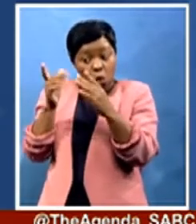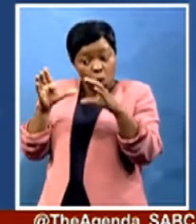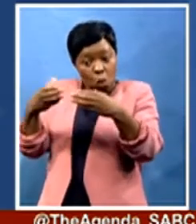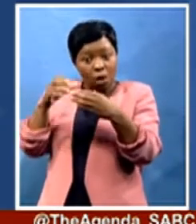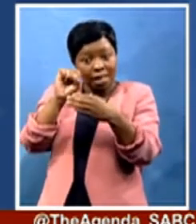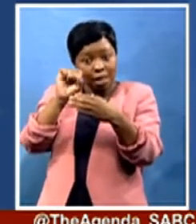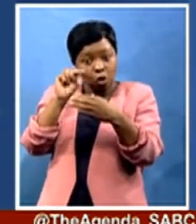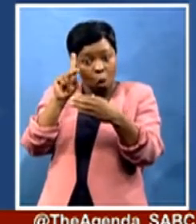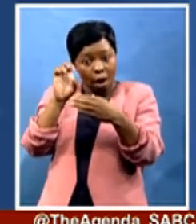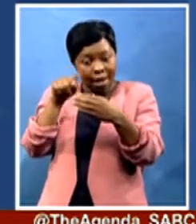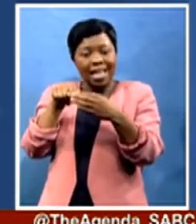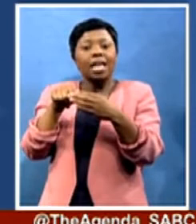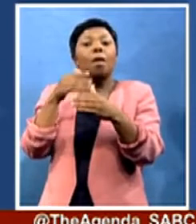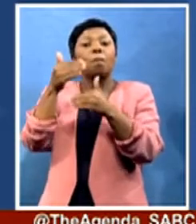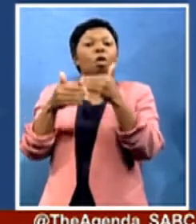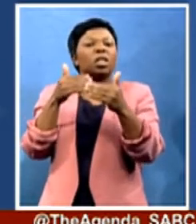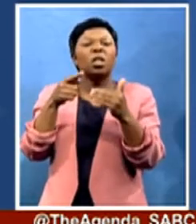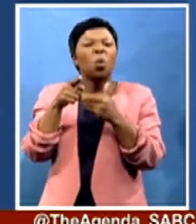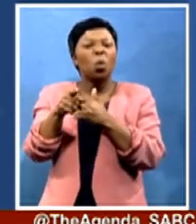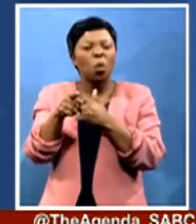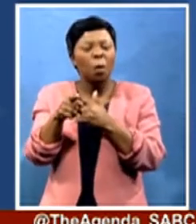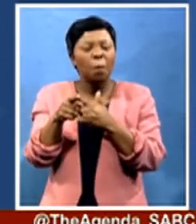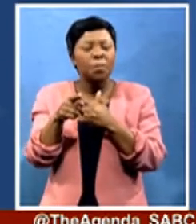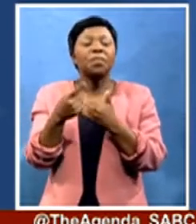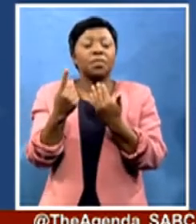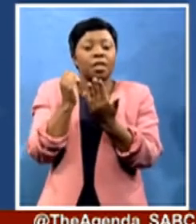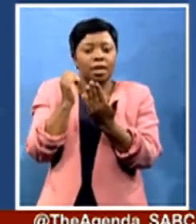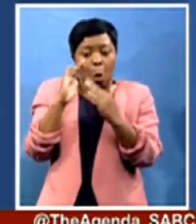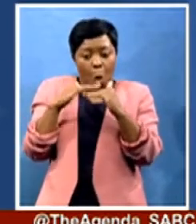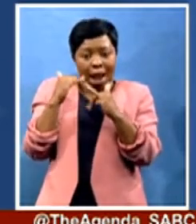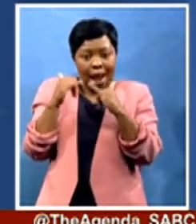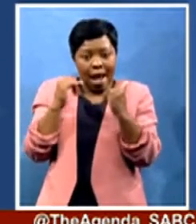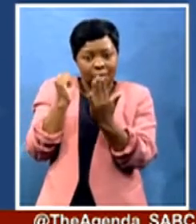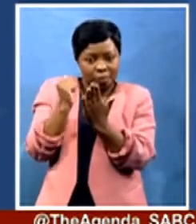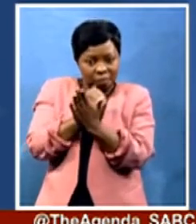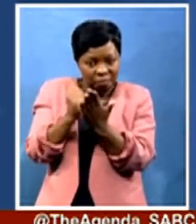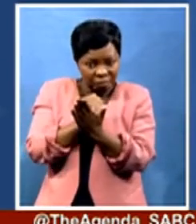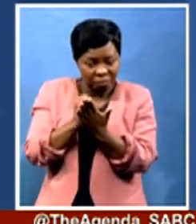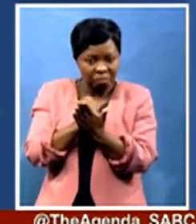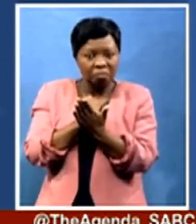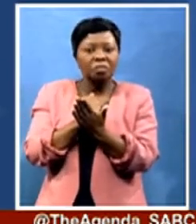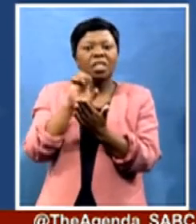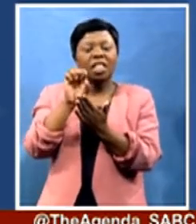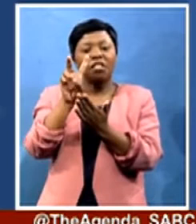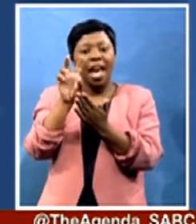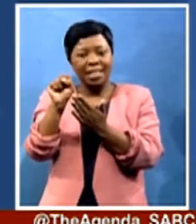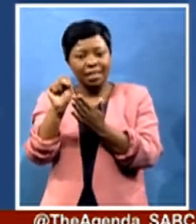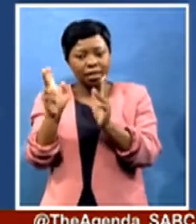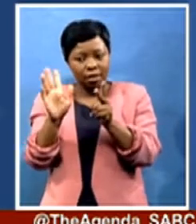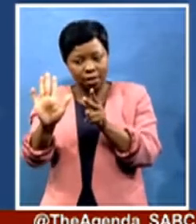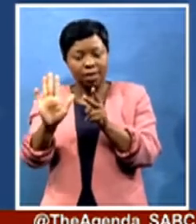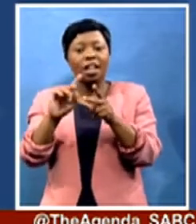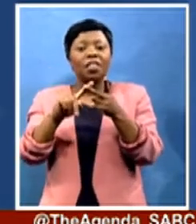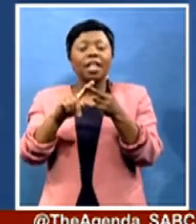where they registered online as per usual on EVDS, but then they got a follow-up message to say, please review the